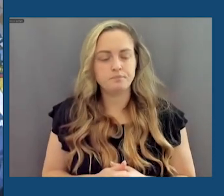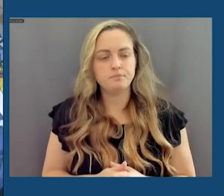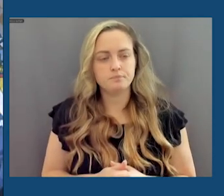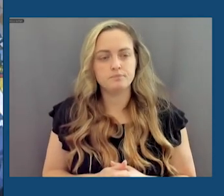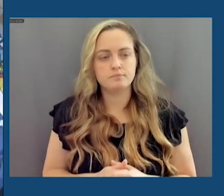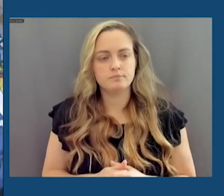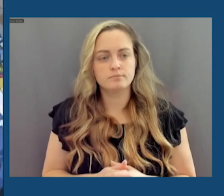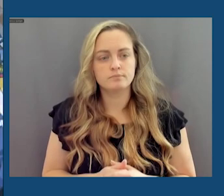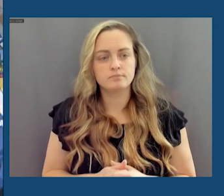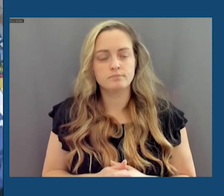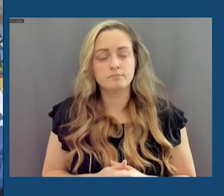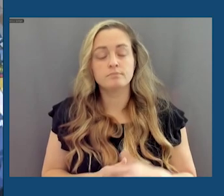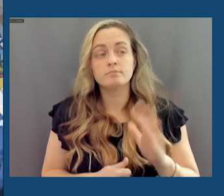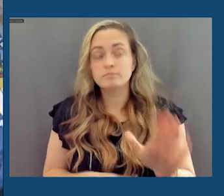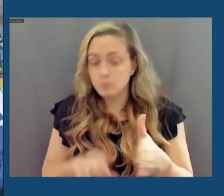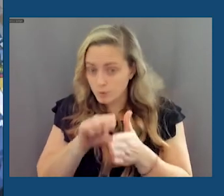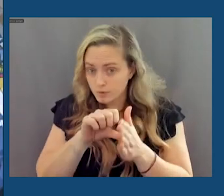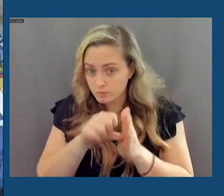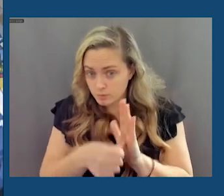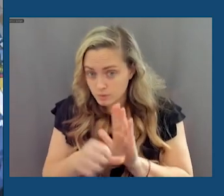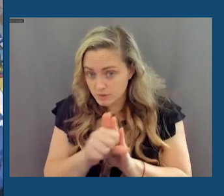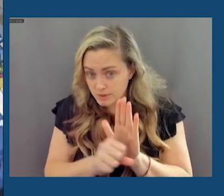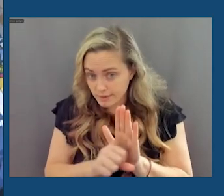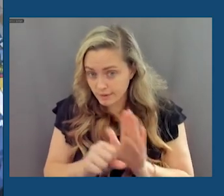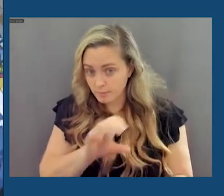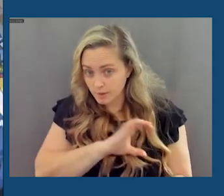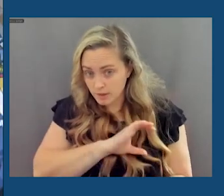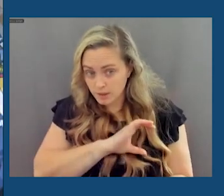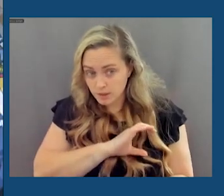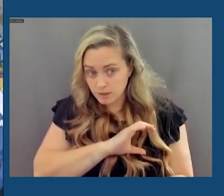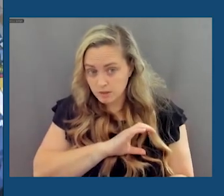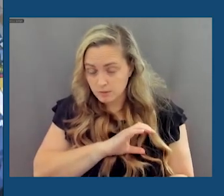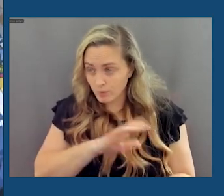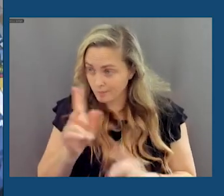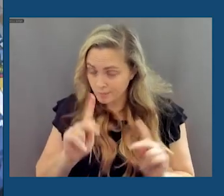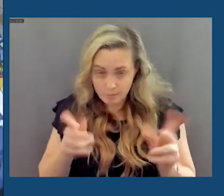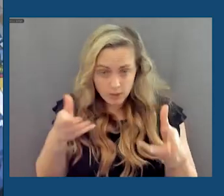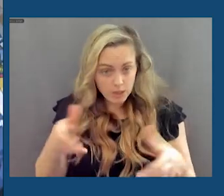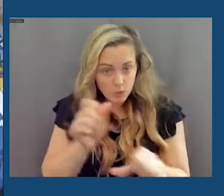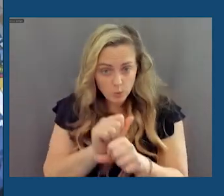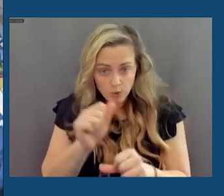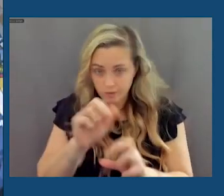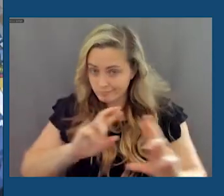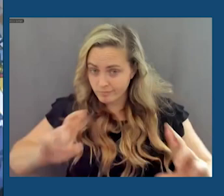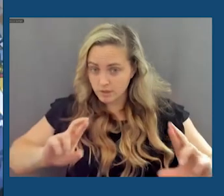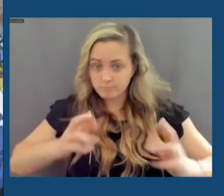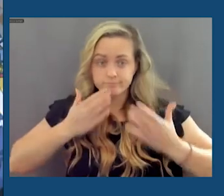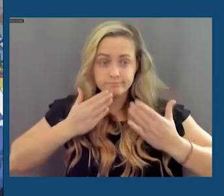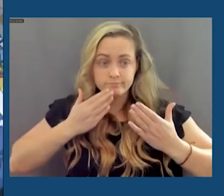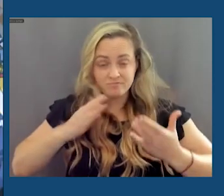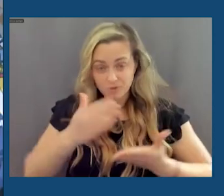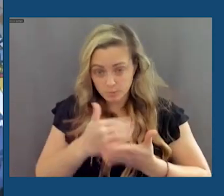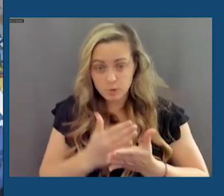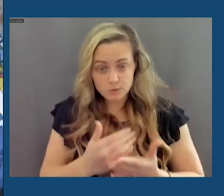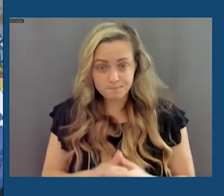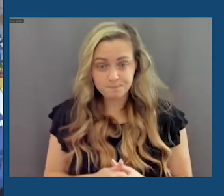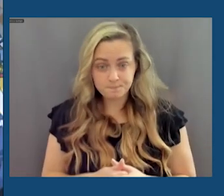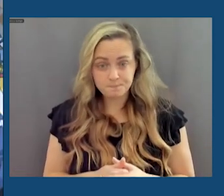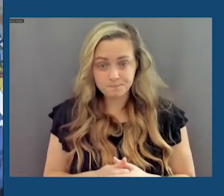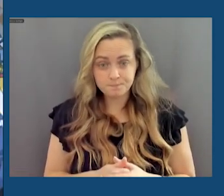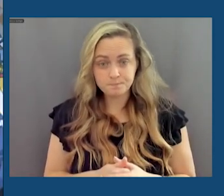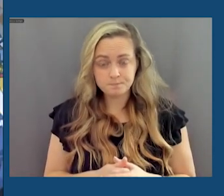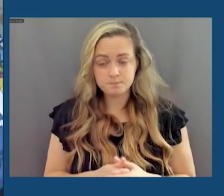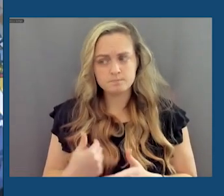What I just want to say to you is the state police, we currently have the boots on the ground. We're thankful for the budget, and we